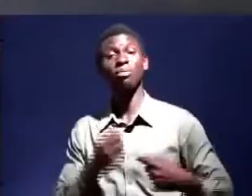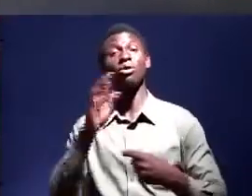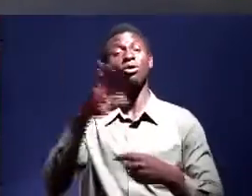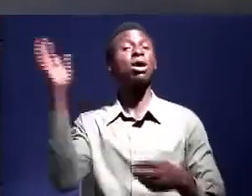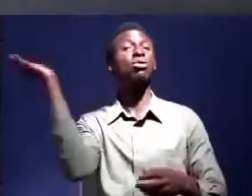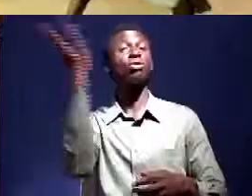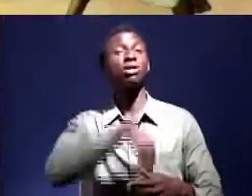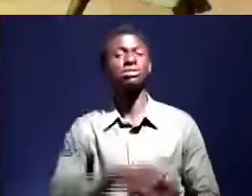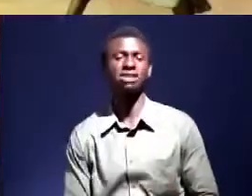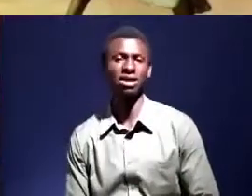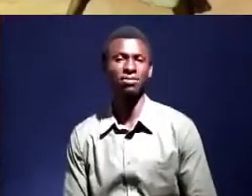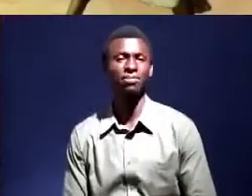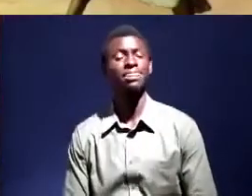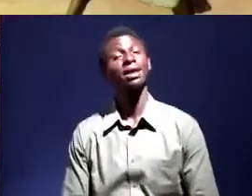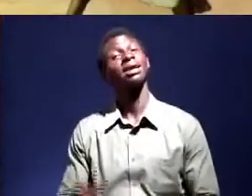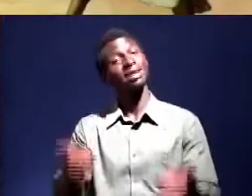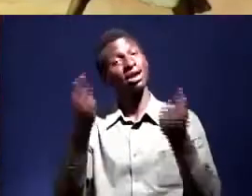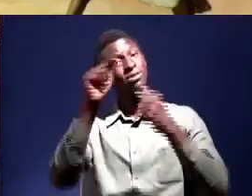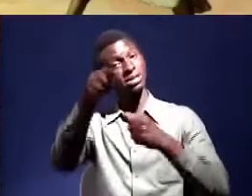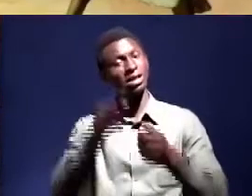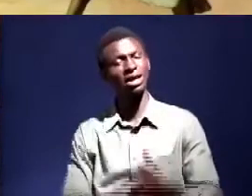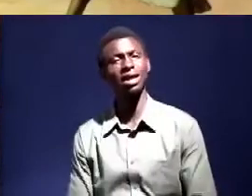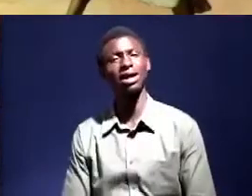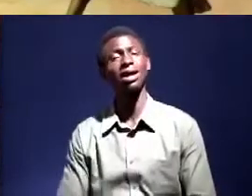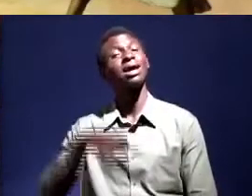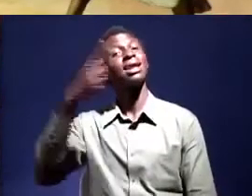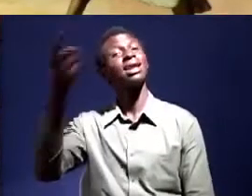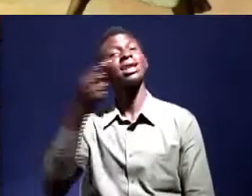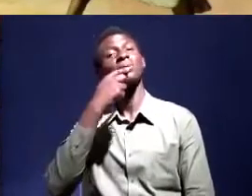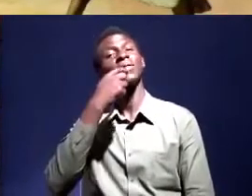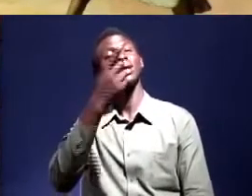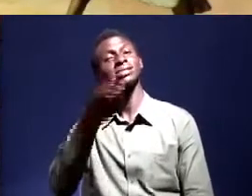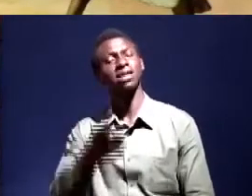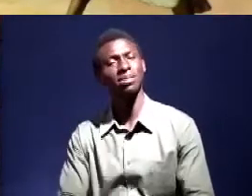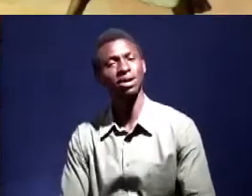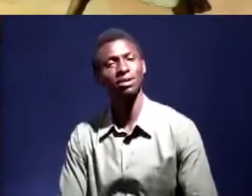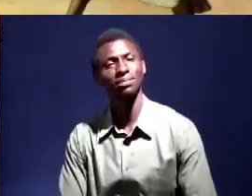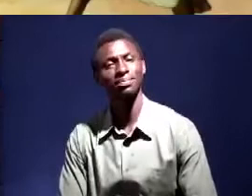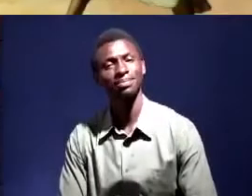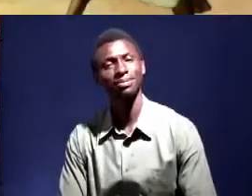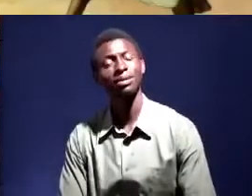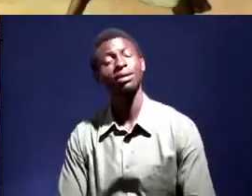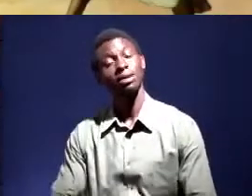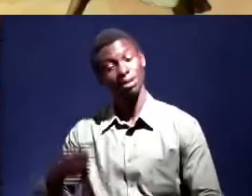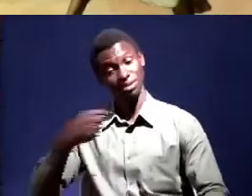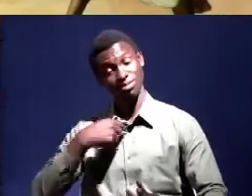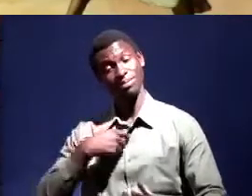And the Ethiopian said, I believe Jesus is the Son of God.